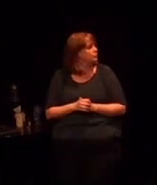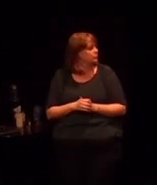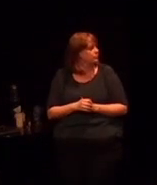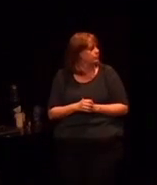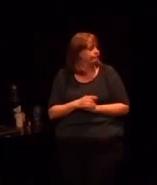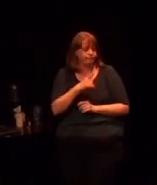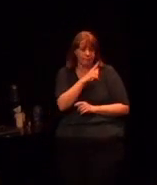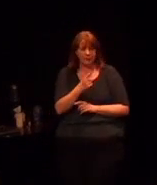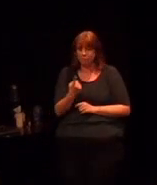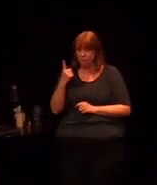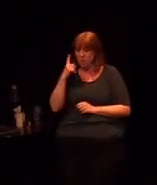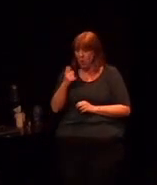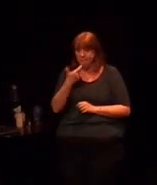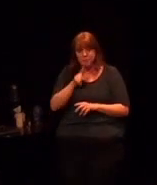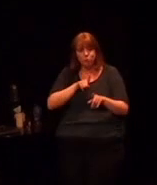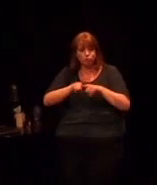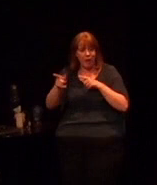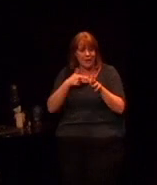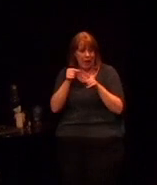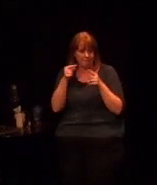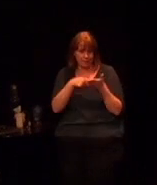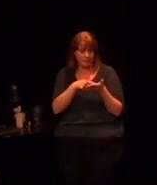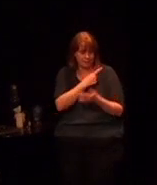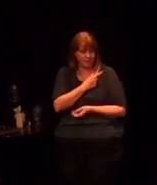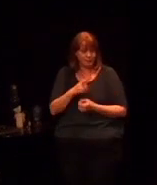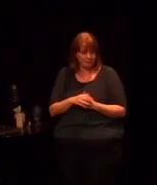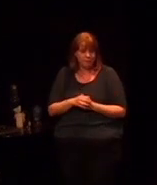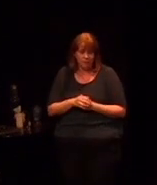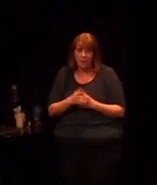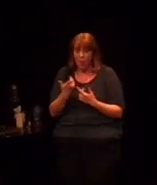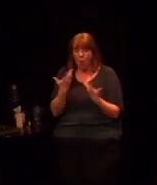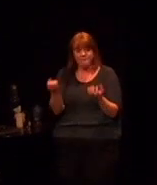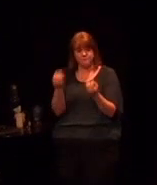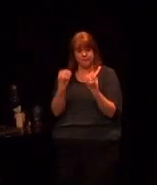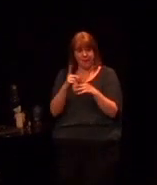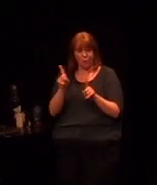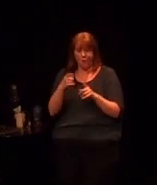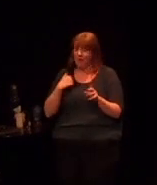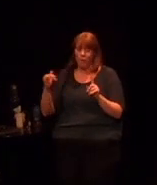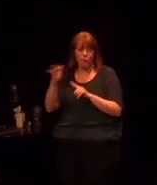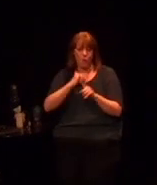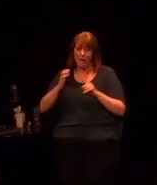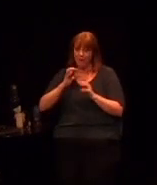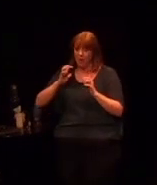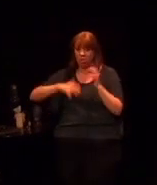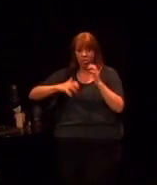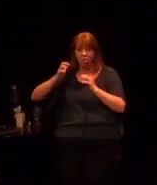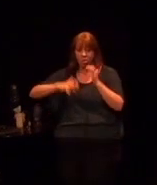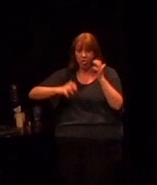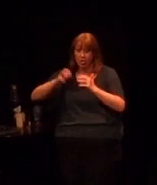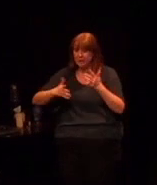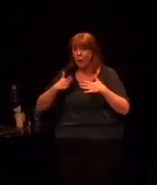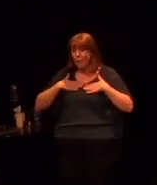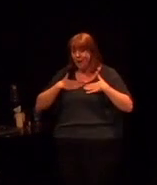So that is some young people trying out the app for us, and one of the biggest things, the feedback was our Wi-Fi wasn't good enough. enough. And we're in the